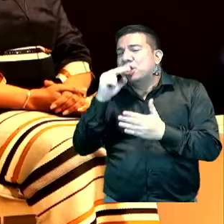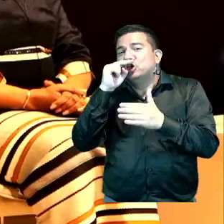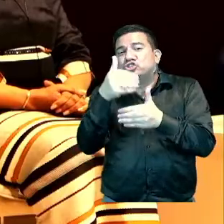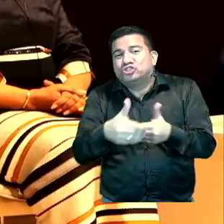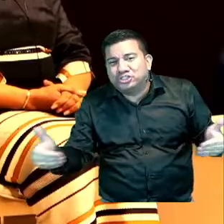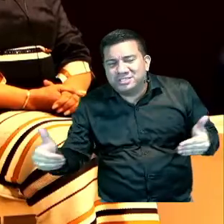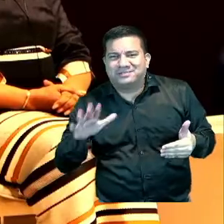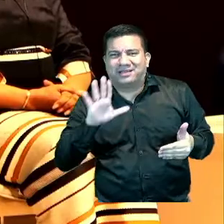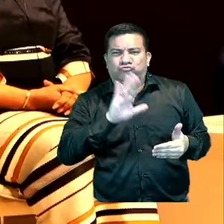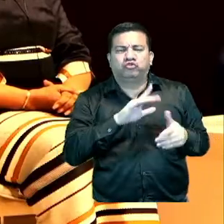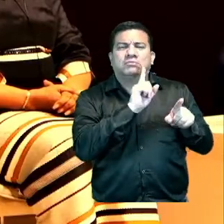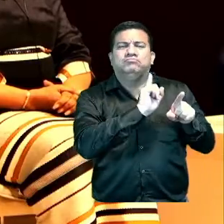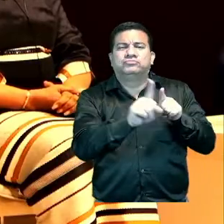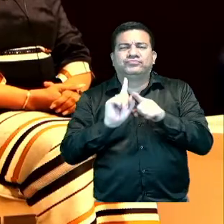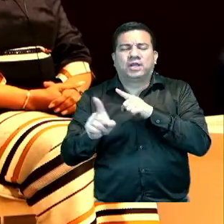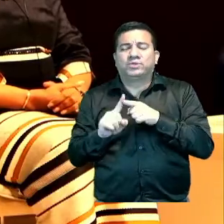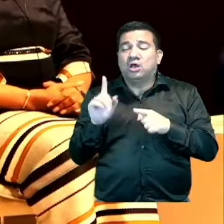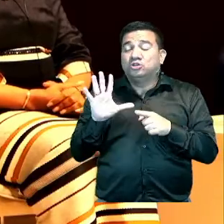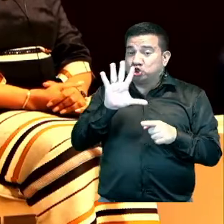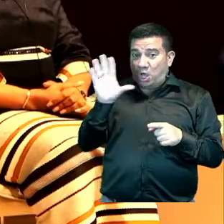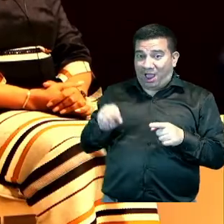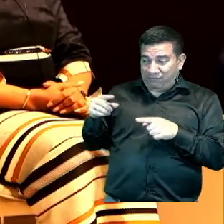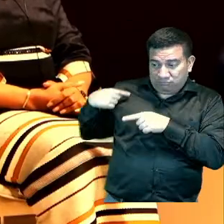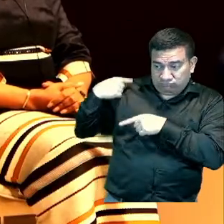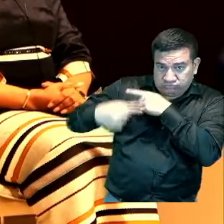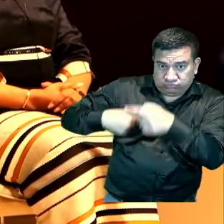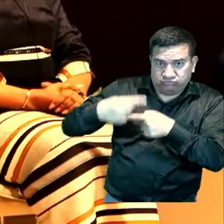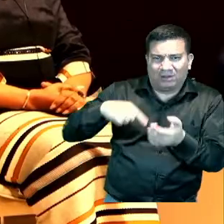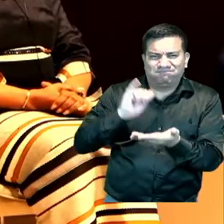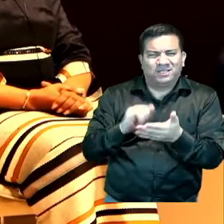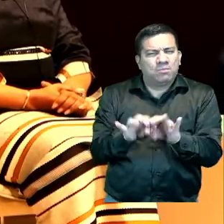of women and girls of African descent?